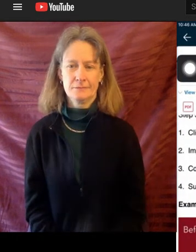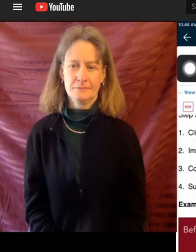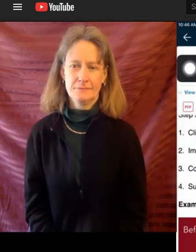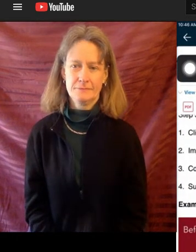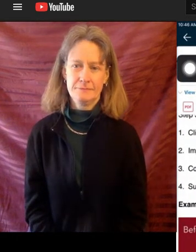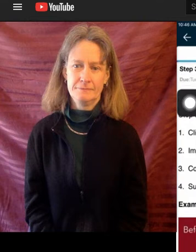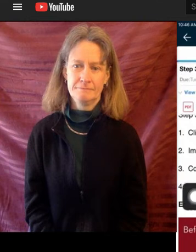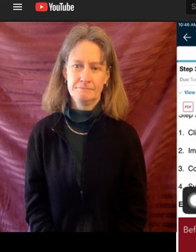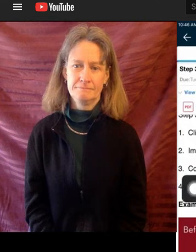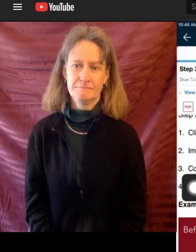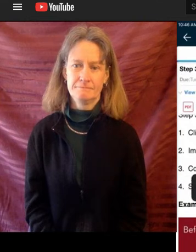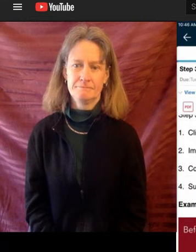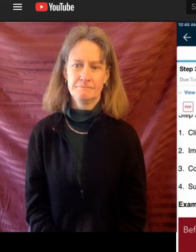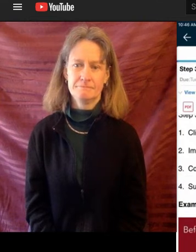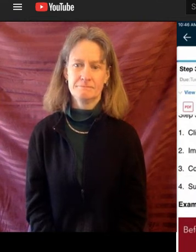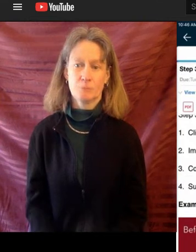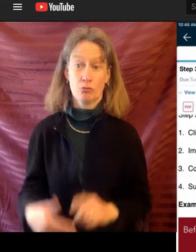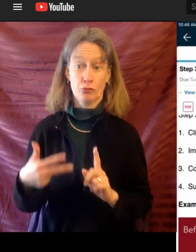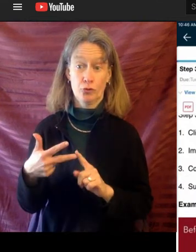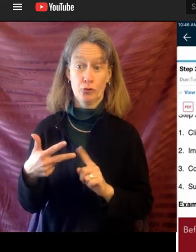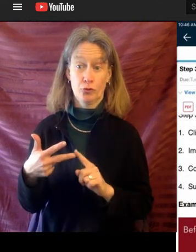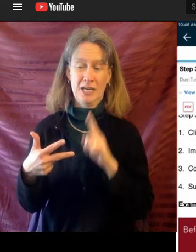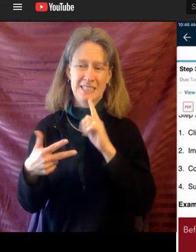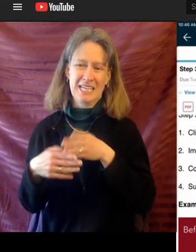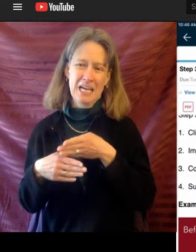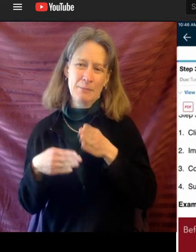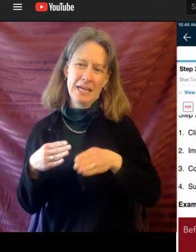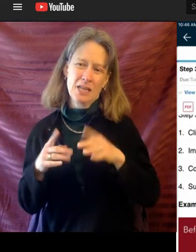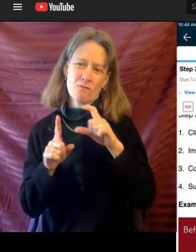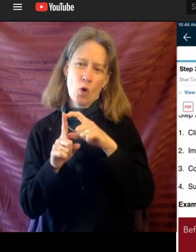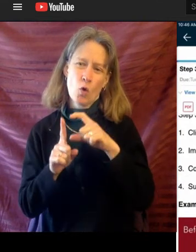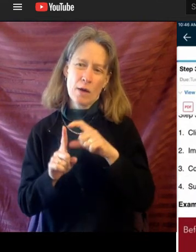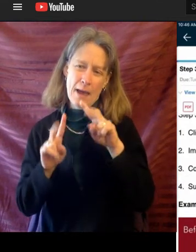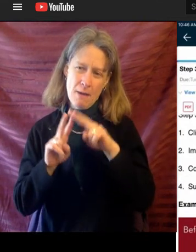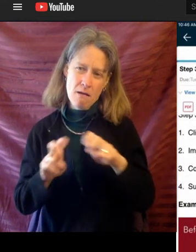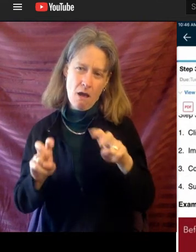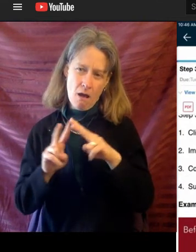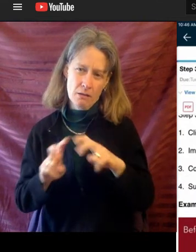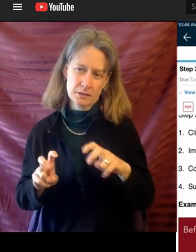the next part says complete the vocab analysis and graph